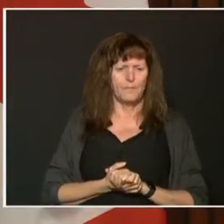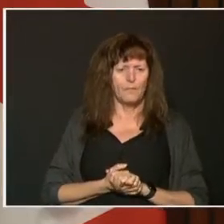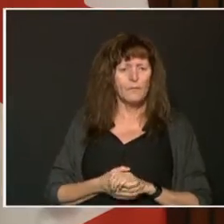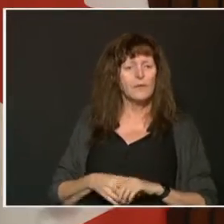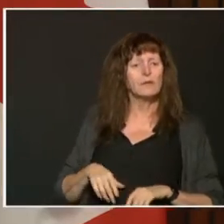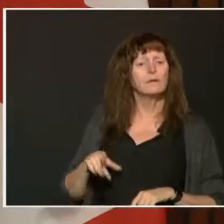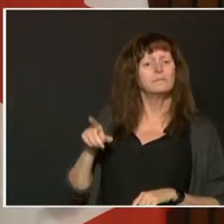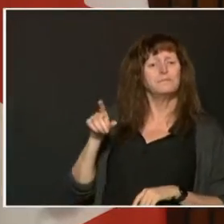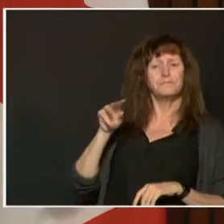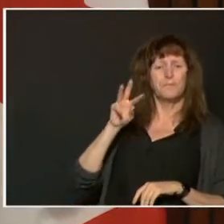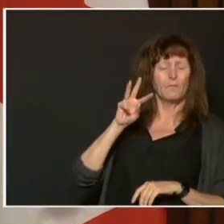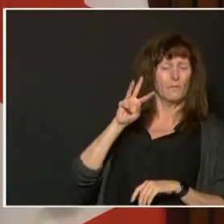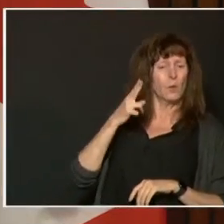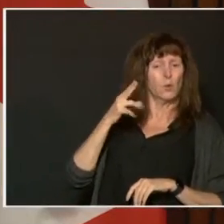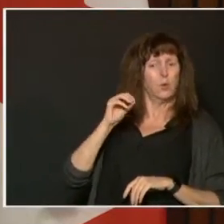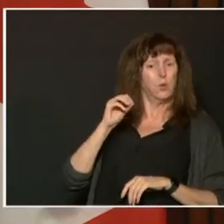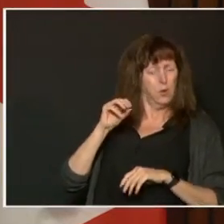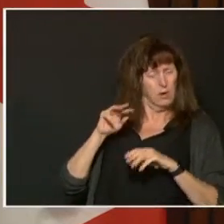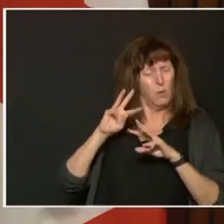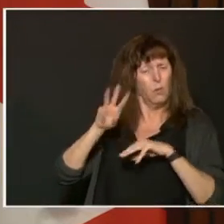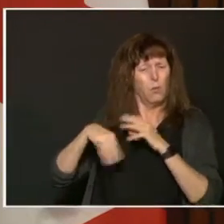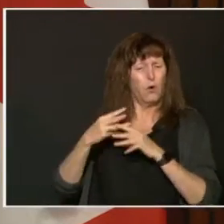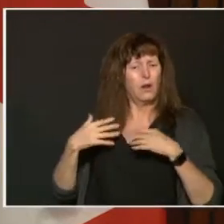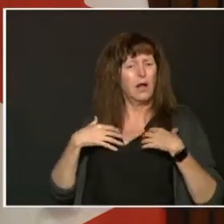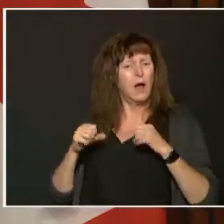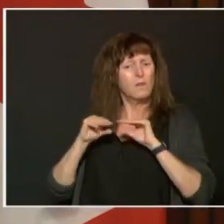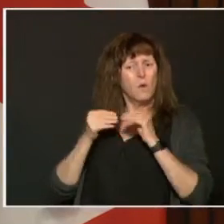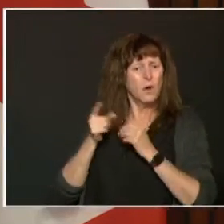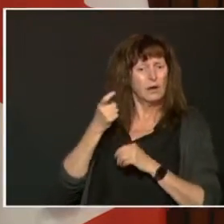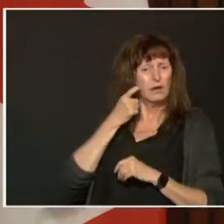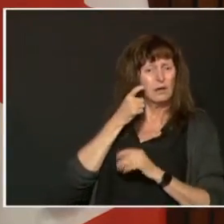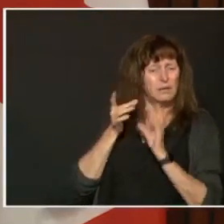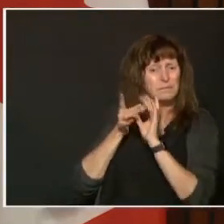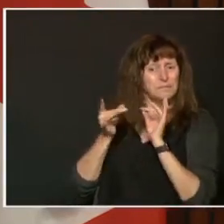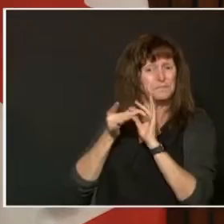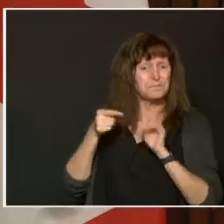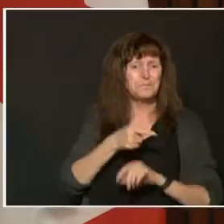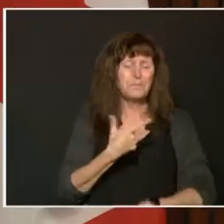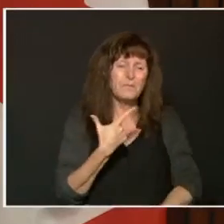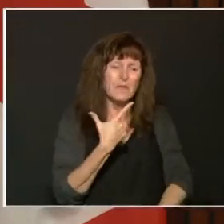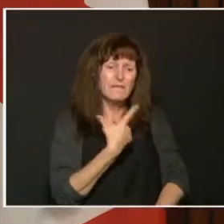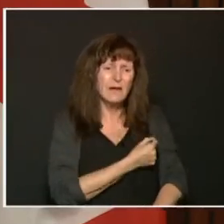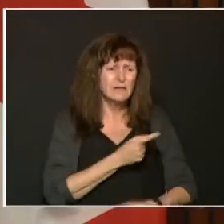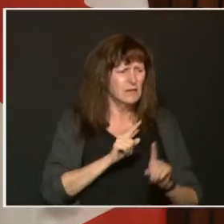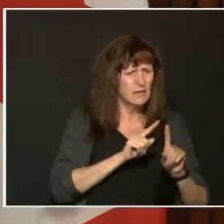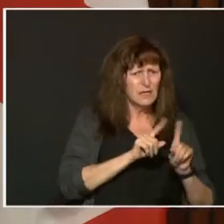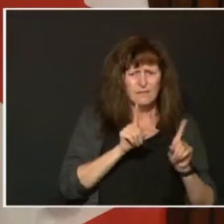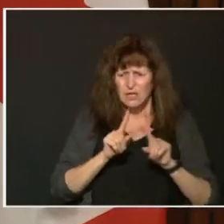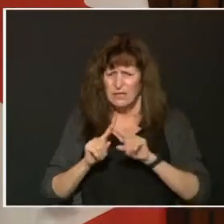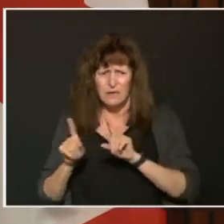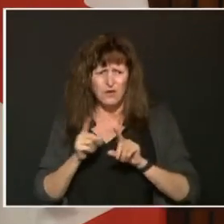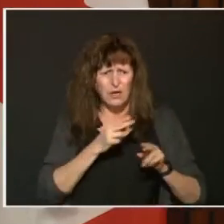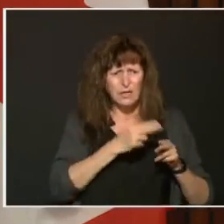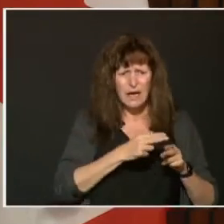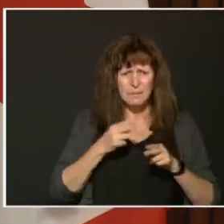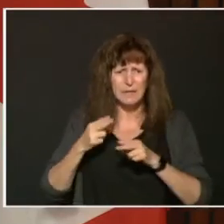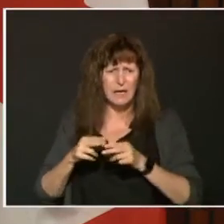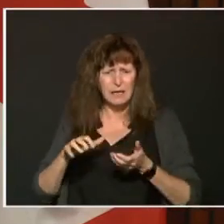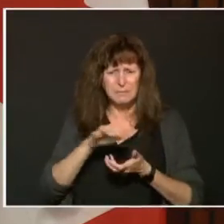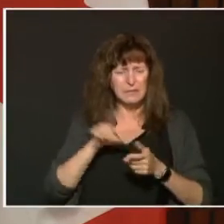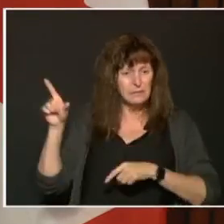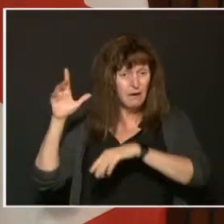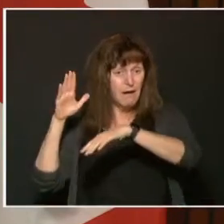comments recently in the media on the mixing and matching of different COVID-19 vaccines. We continue to